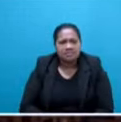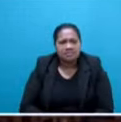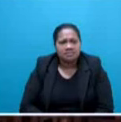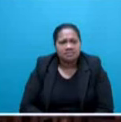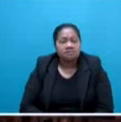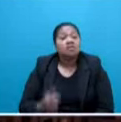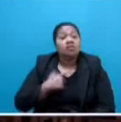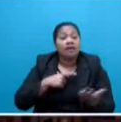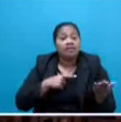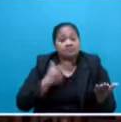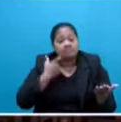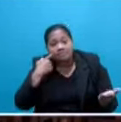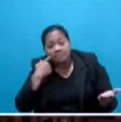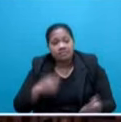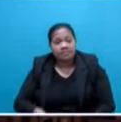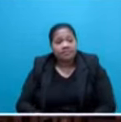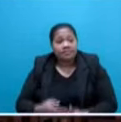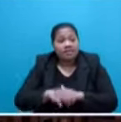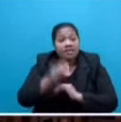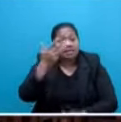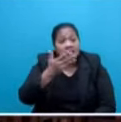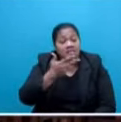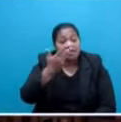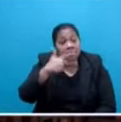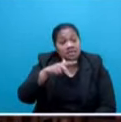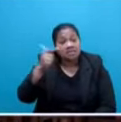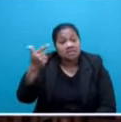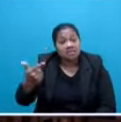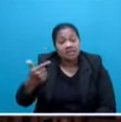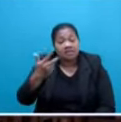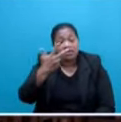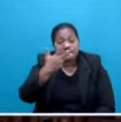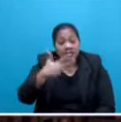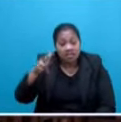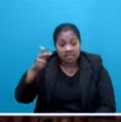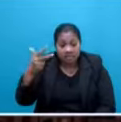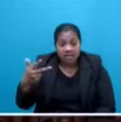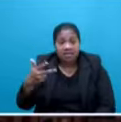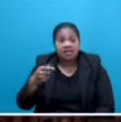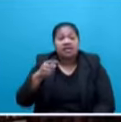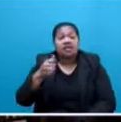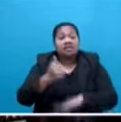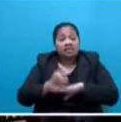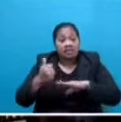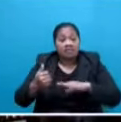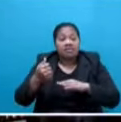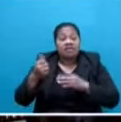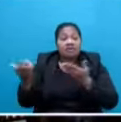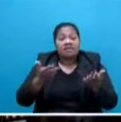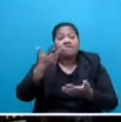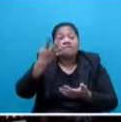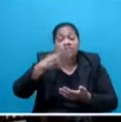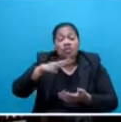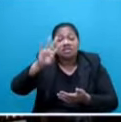Why? In the drought in 1997-98, the SVT government gave $40 million grant to revive the sugar